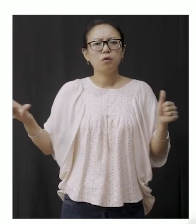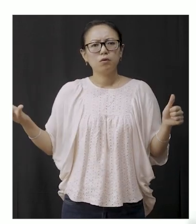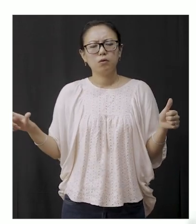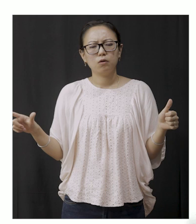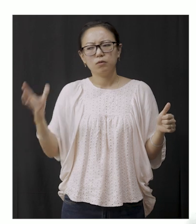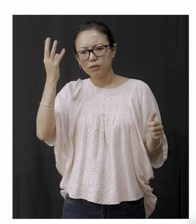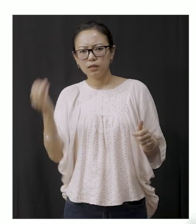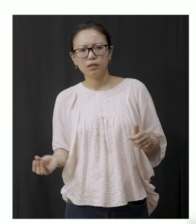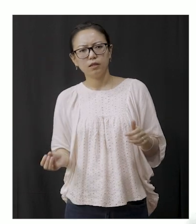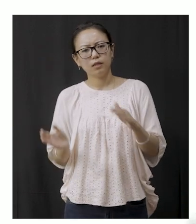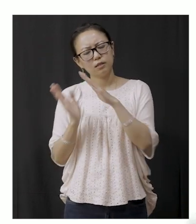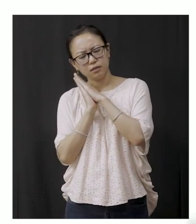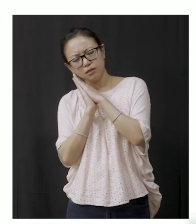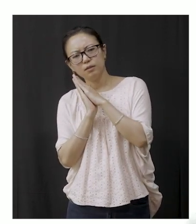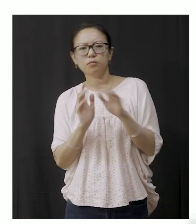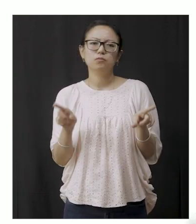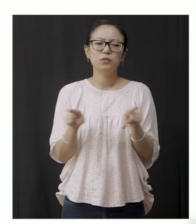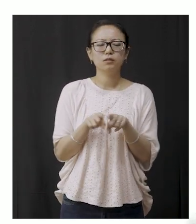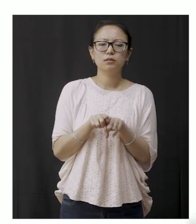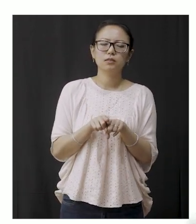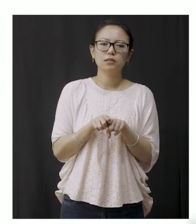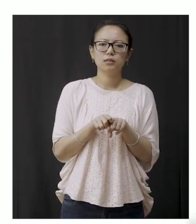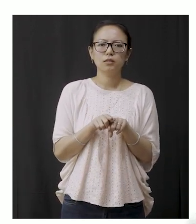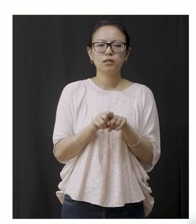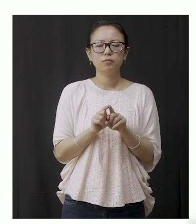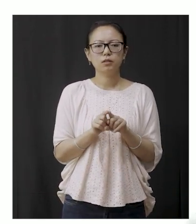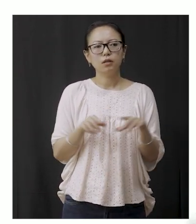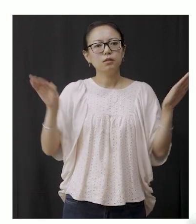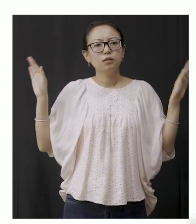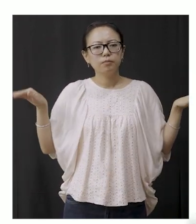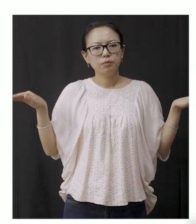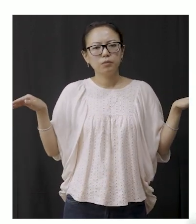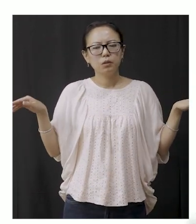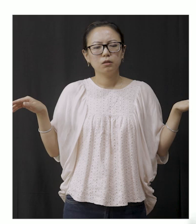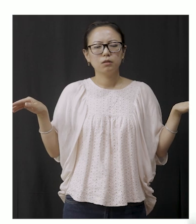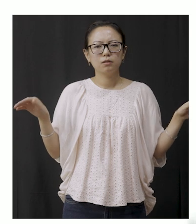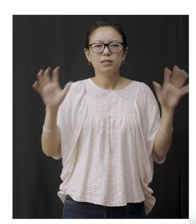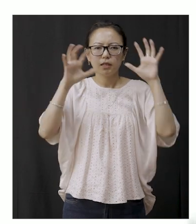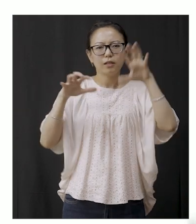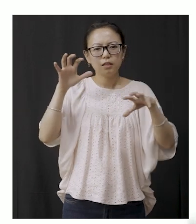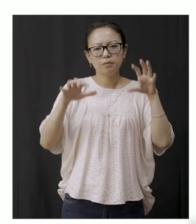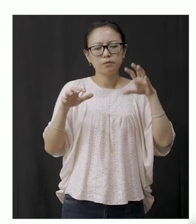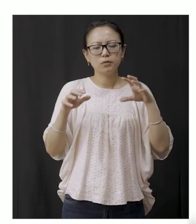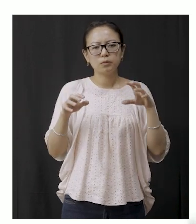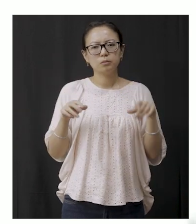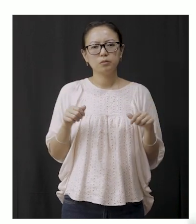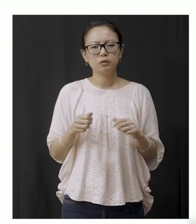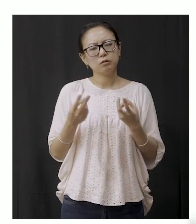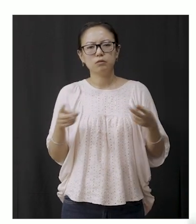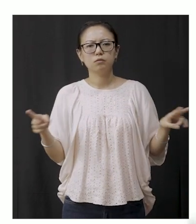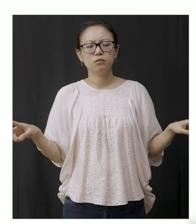sleep as well, just like that. The birds, the animals, and every living creature sleep. So it is night already,